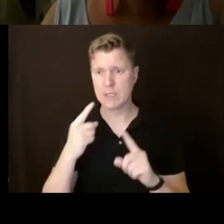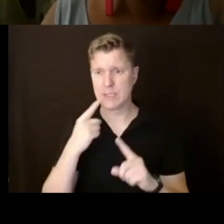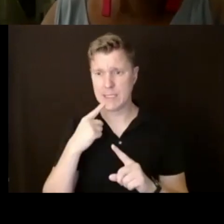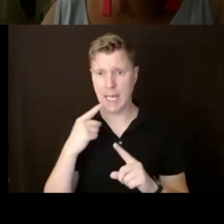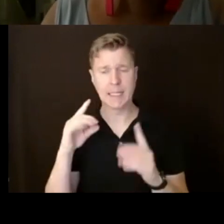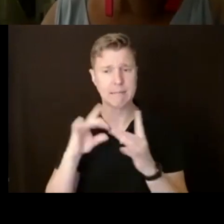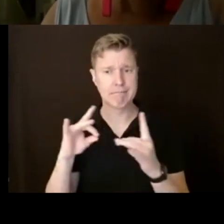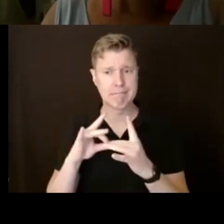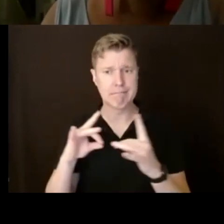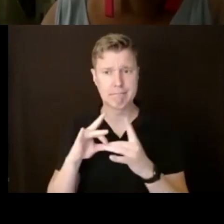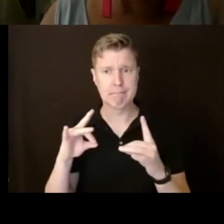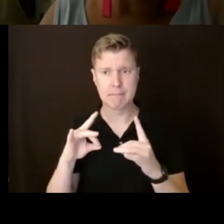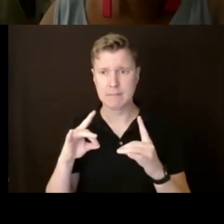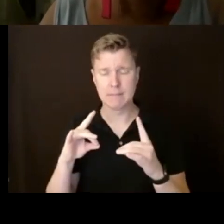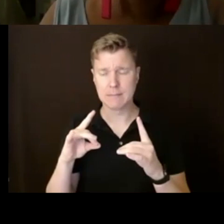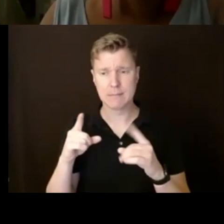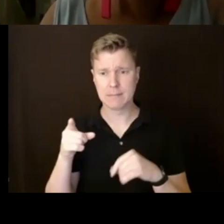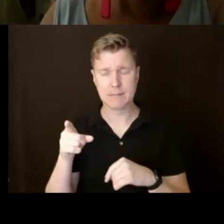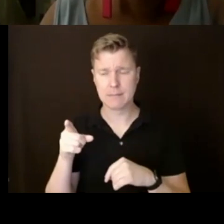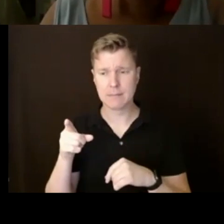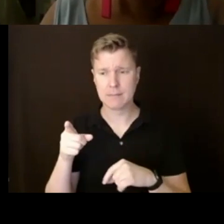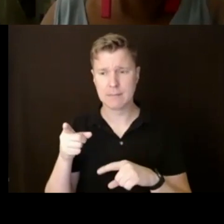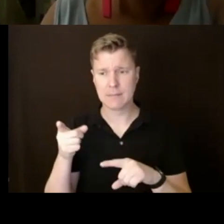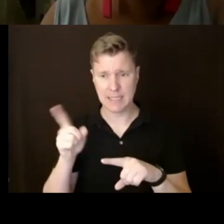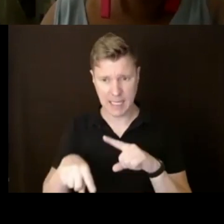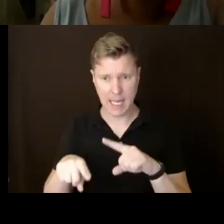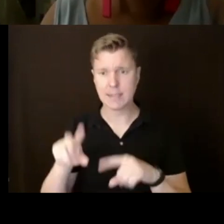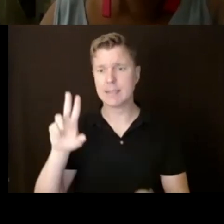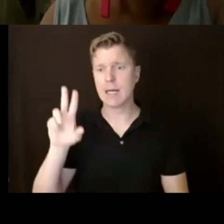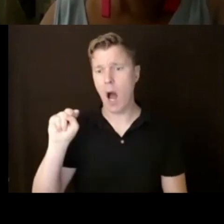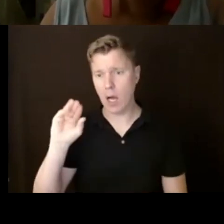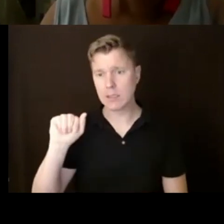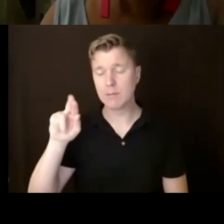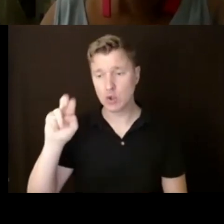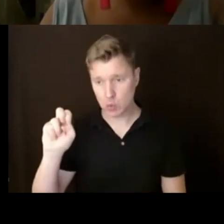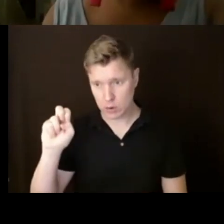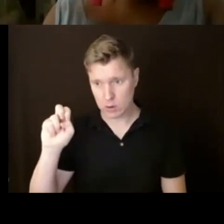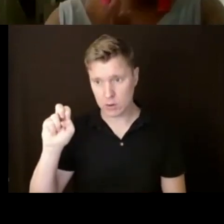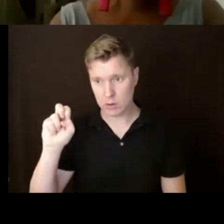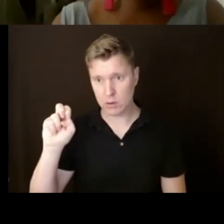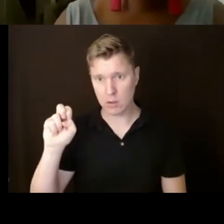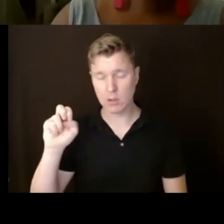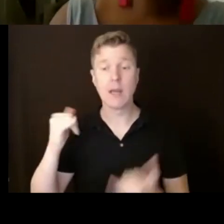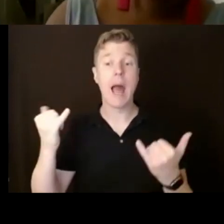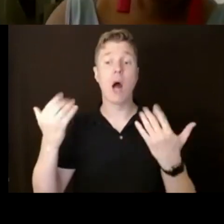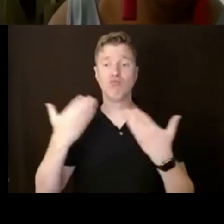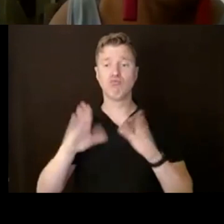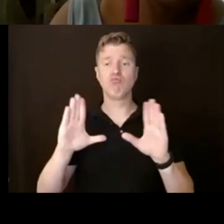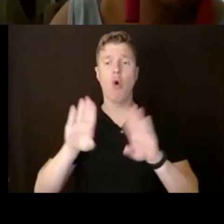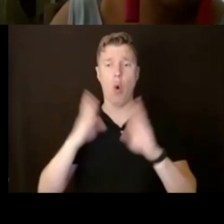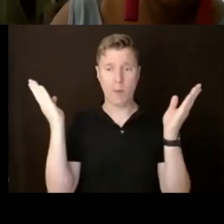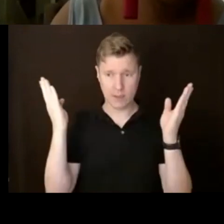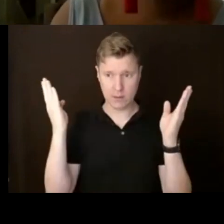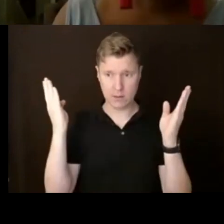in the comment section, and then there's some difficulty with unmuting. It's working Okay. now. Good. Yeah, I we think just I'm got the unmuted.